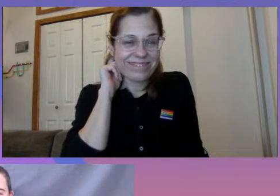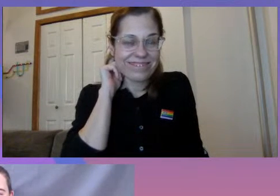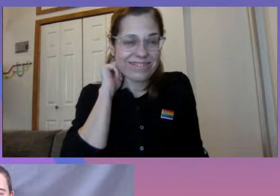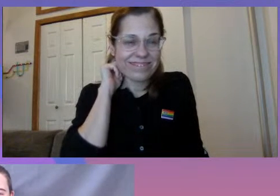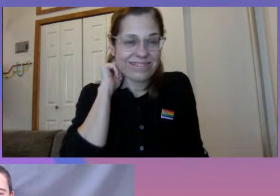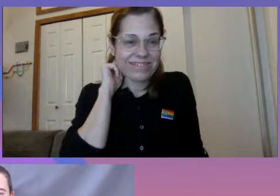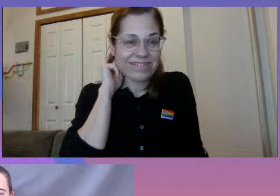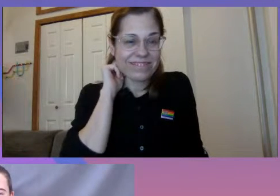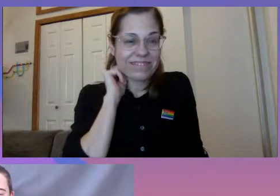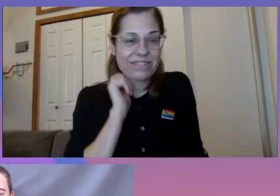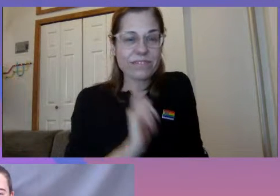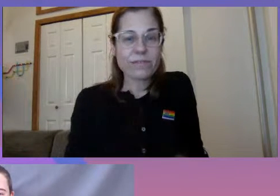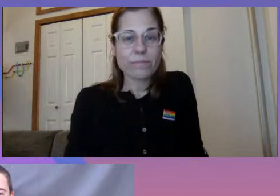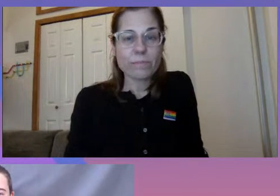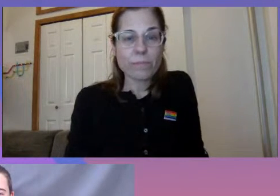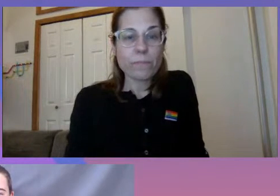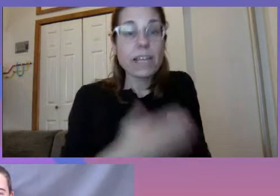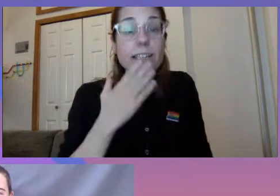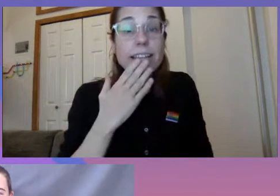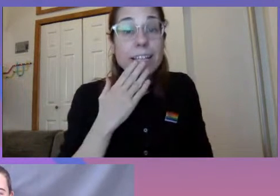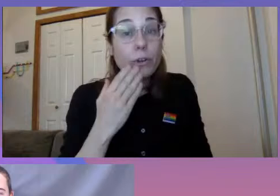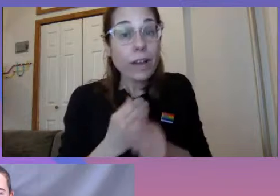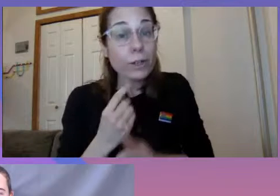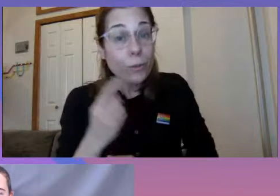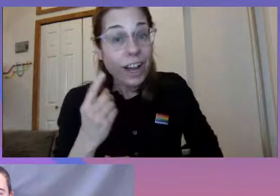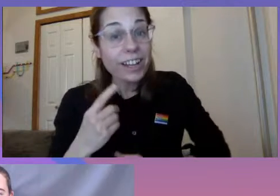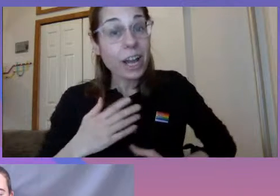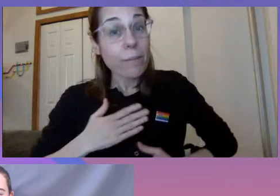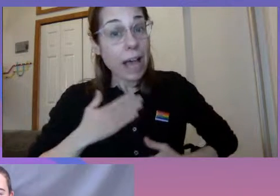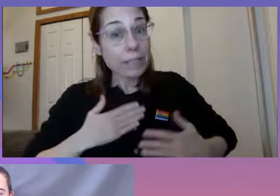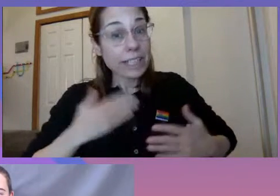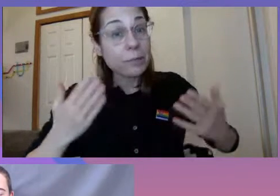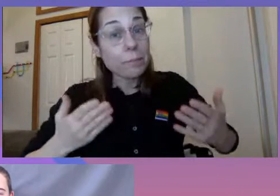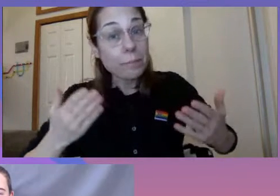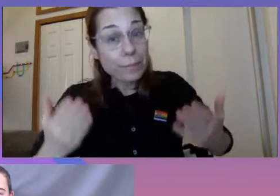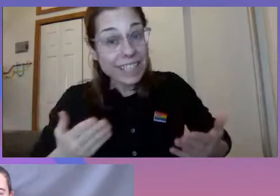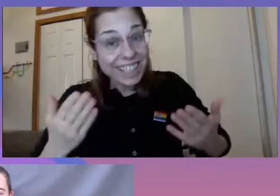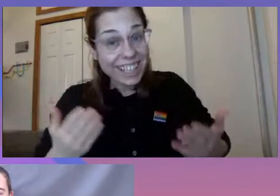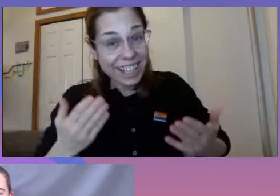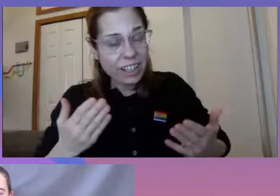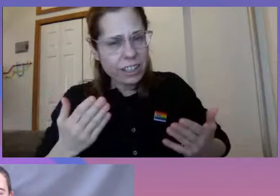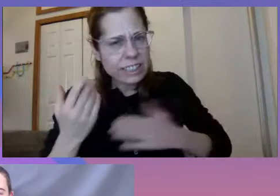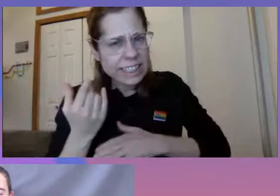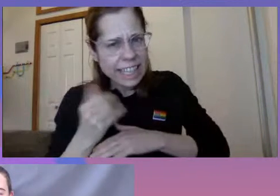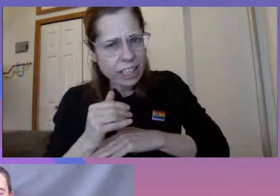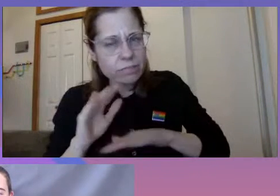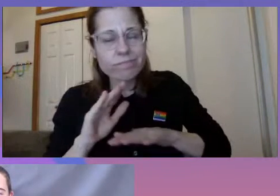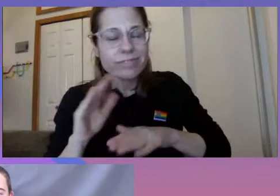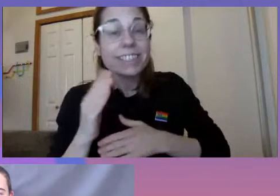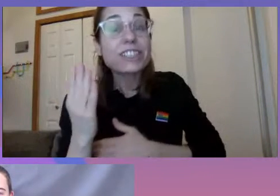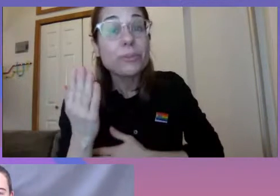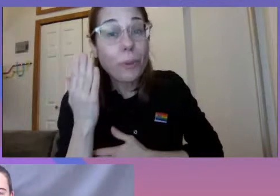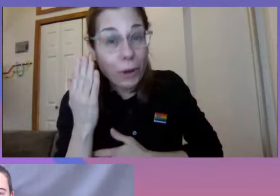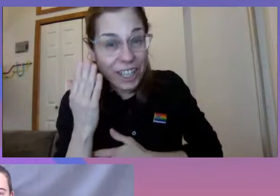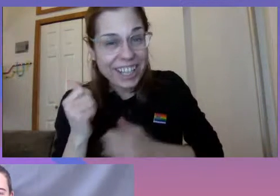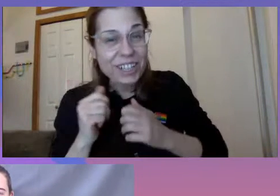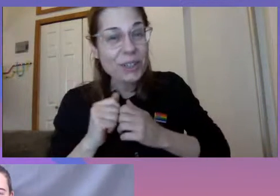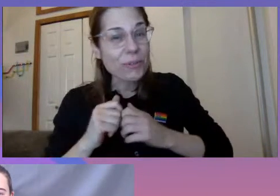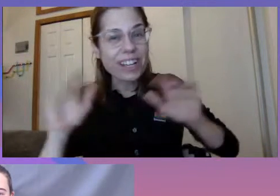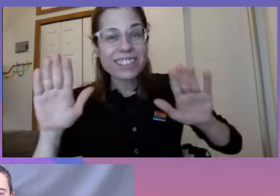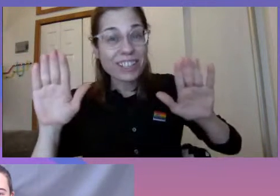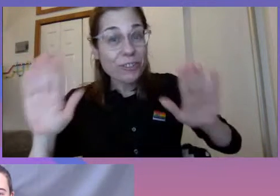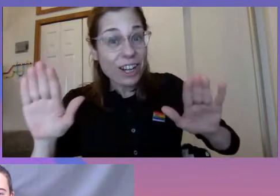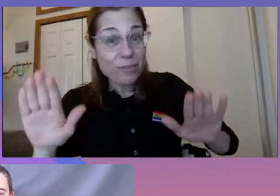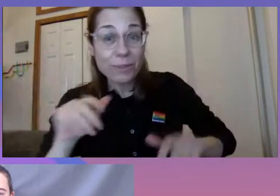So thank you, everybody. I am happy to be here tonight, this morning, with some incredible women.